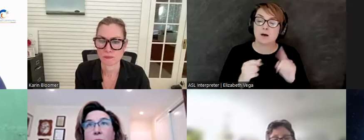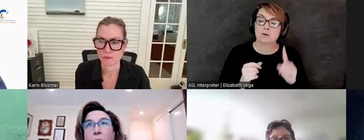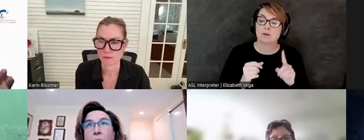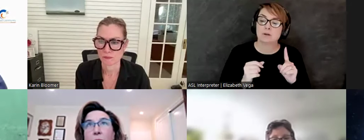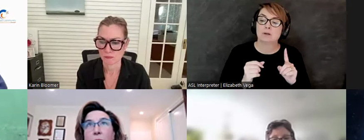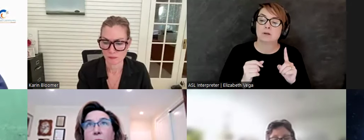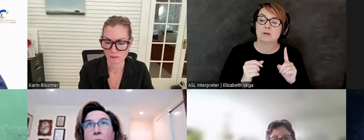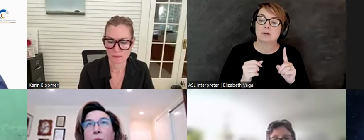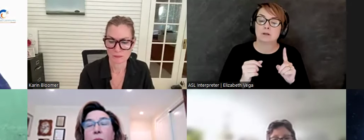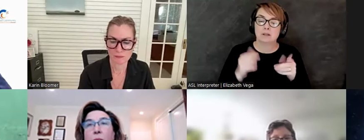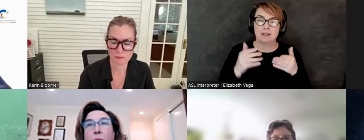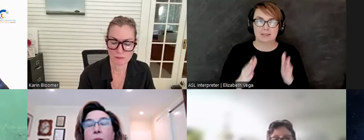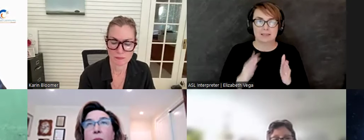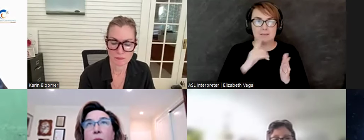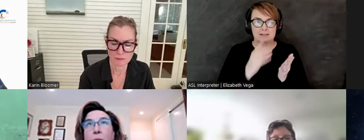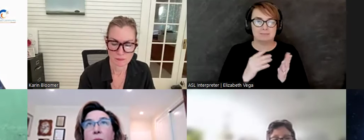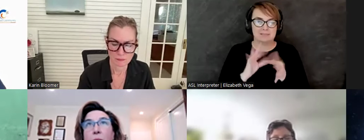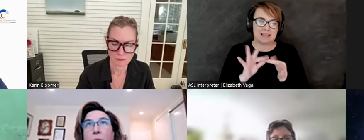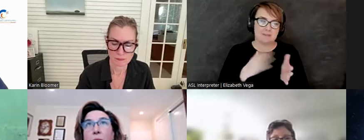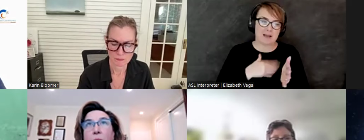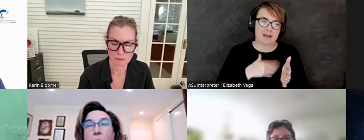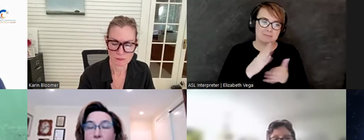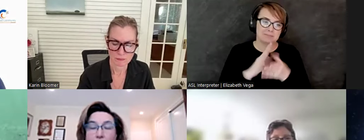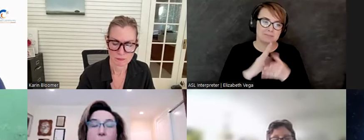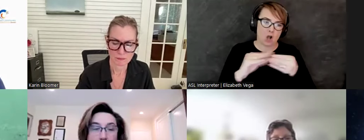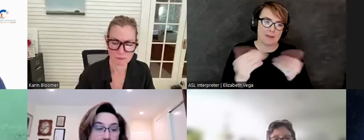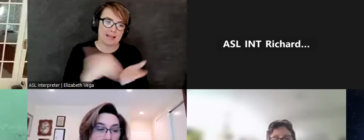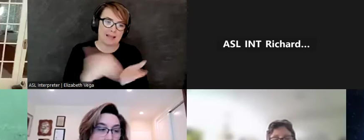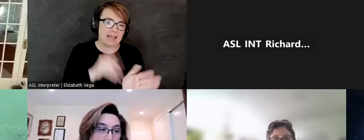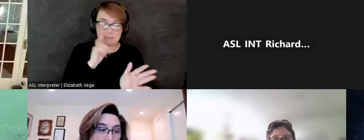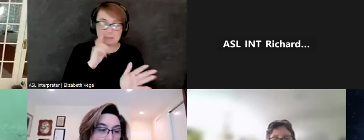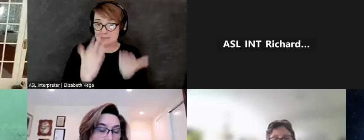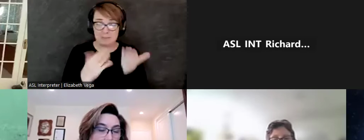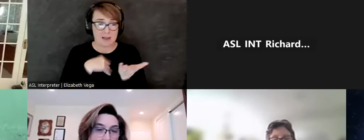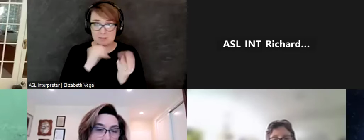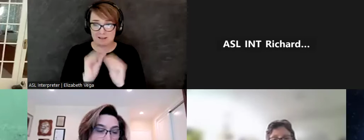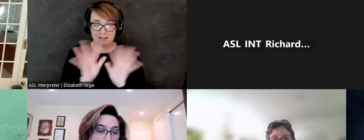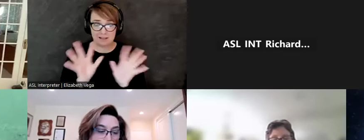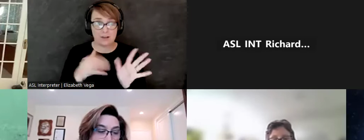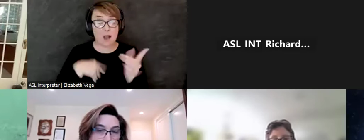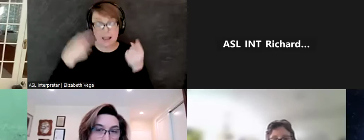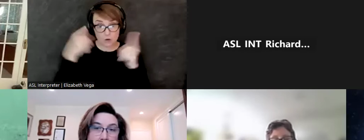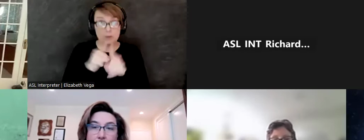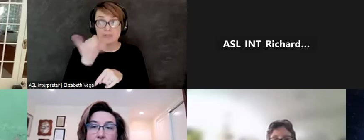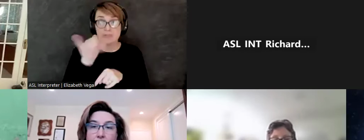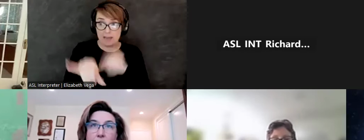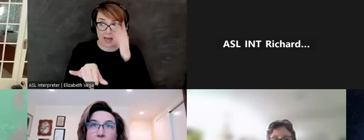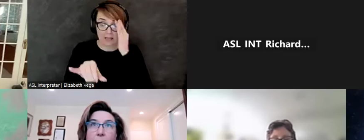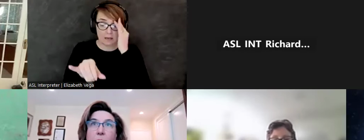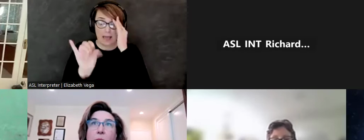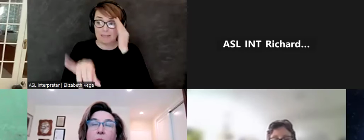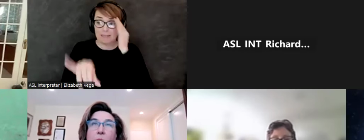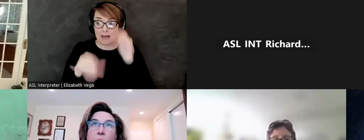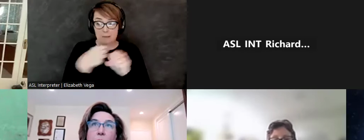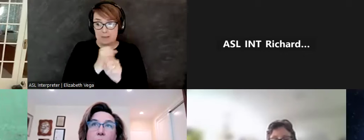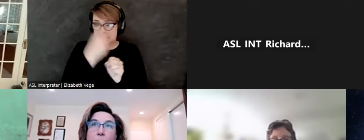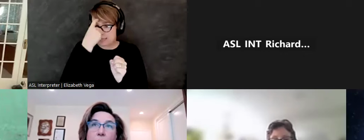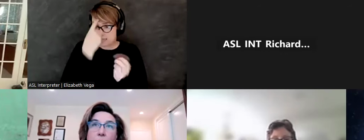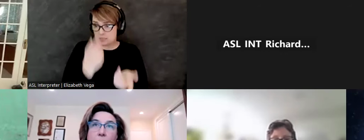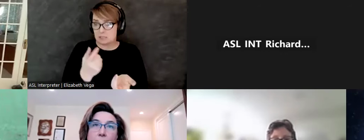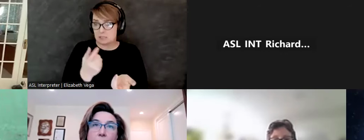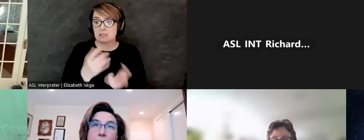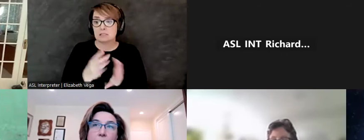And let me reiterate my comment because maybe I didn't make myself clear. I agree with that. That makes a lot of sense. And we